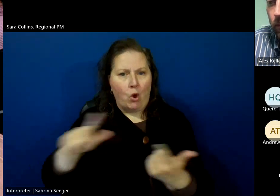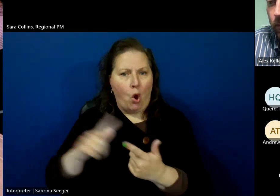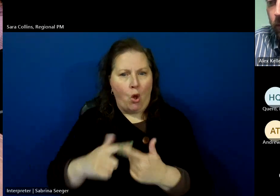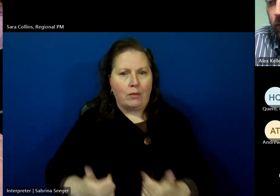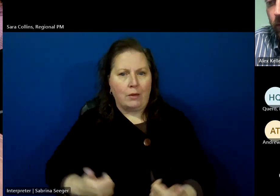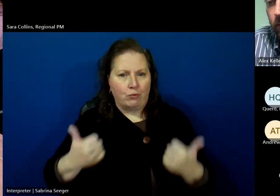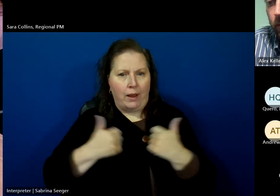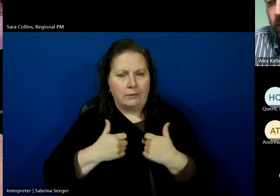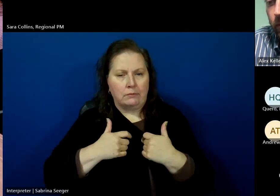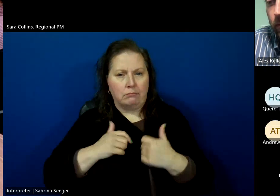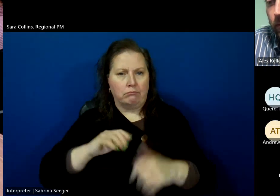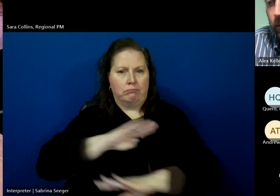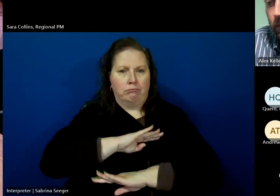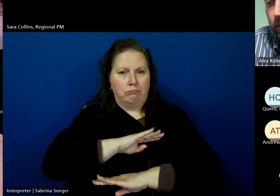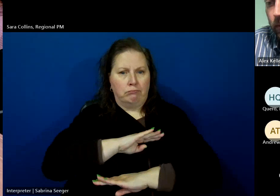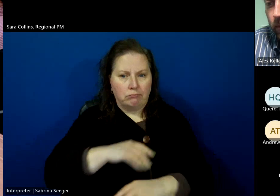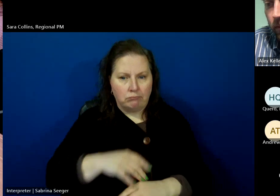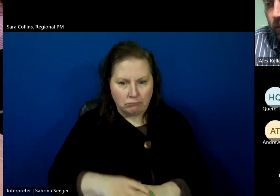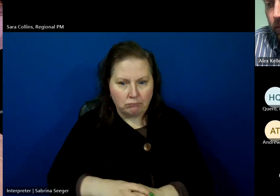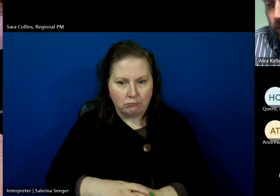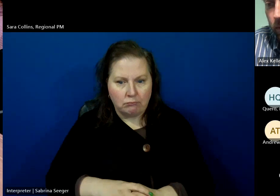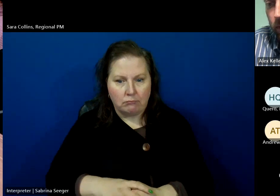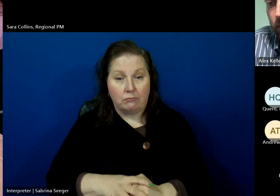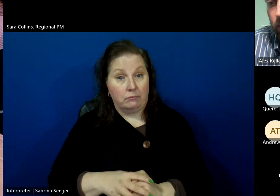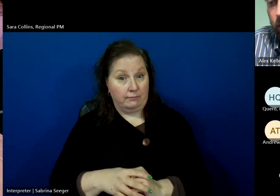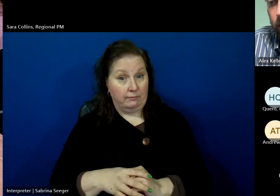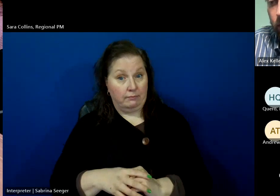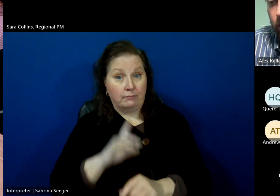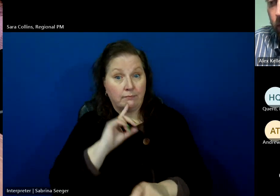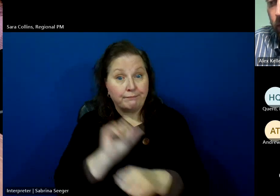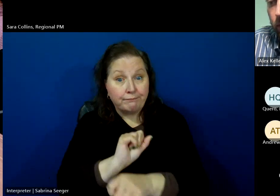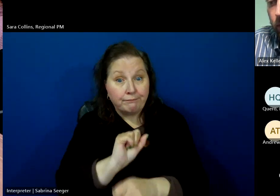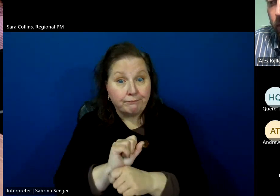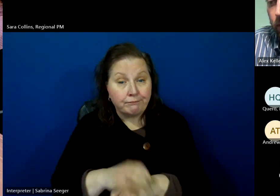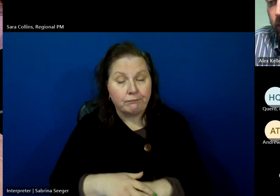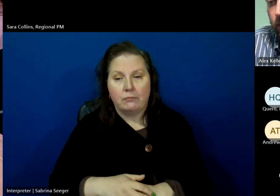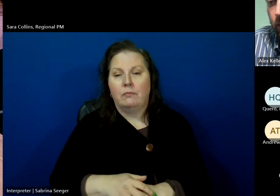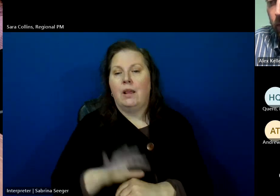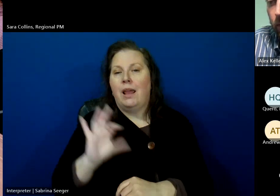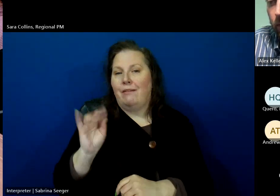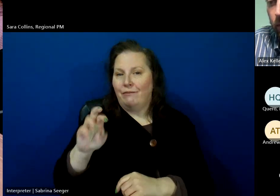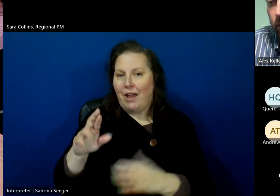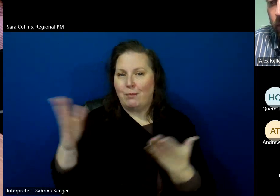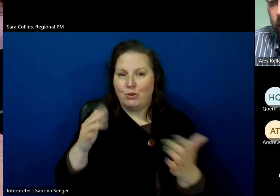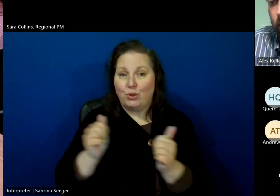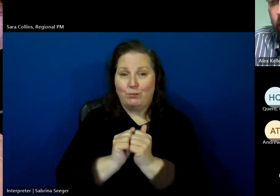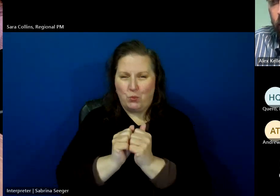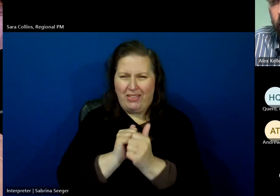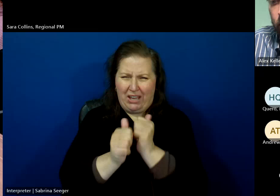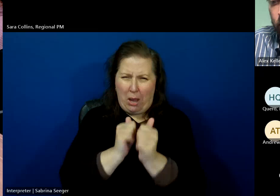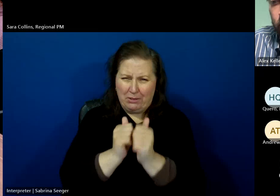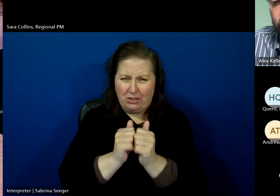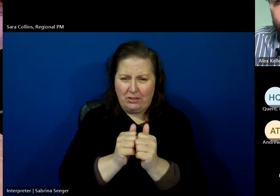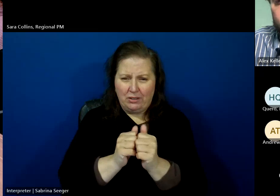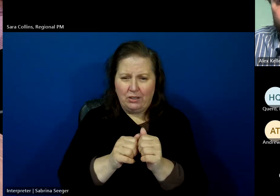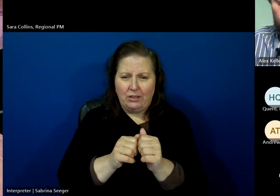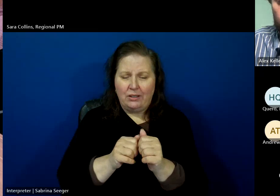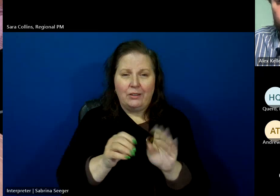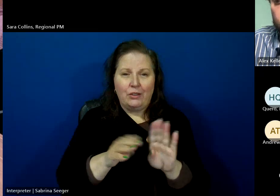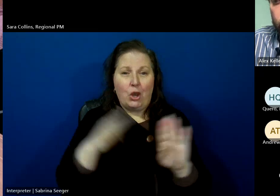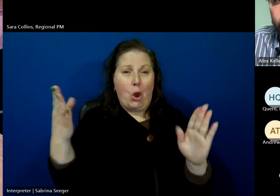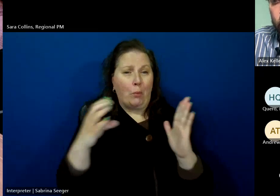address so fiber served. And then fiber served with competition. I mean, the opening chapter, the